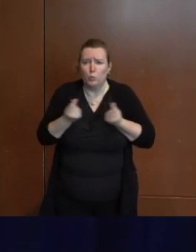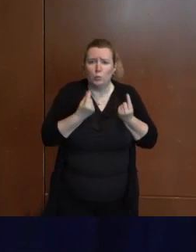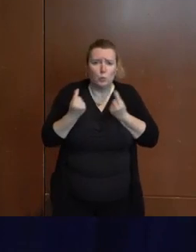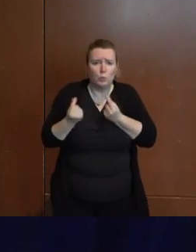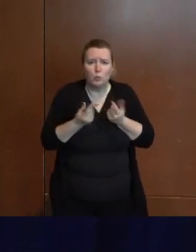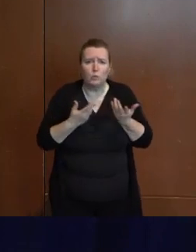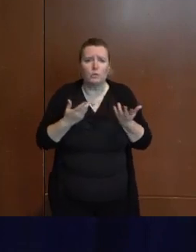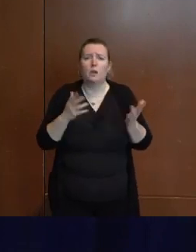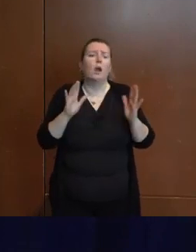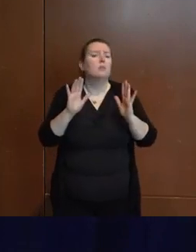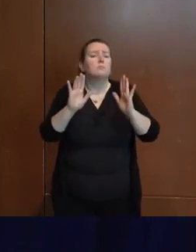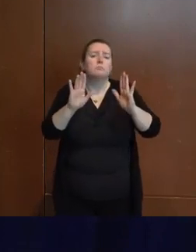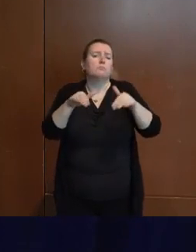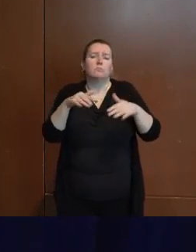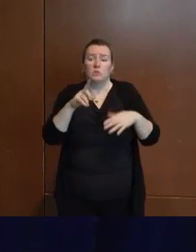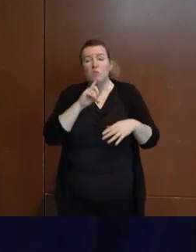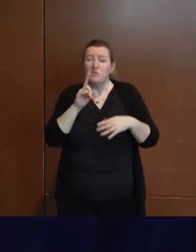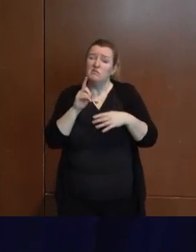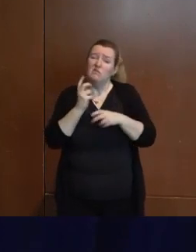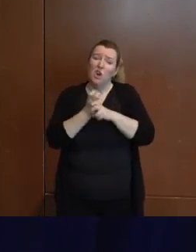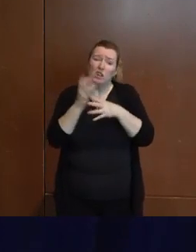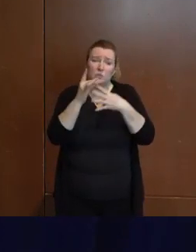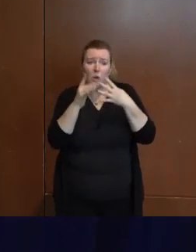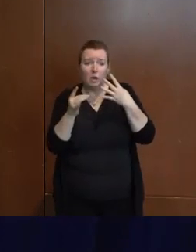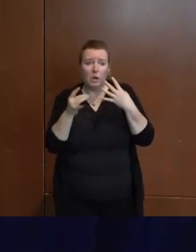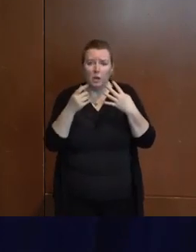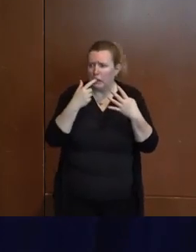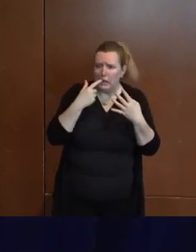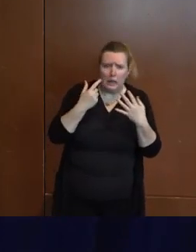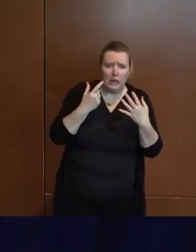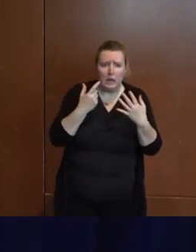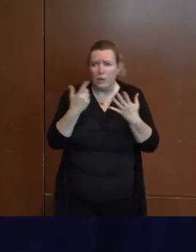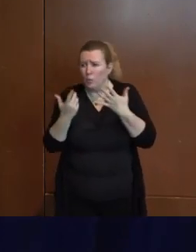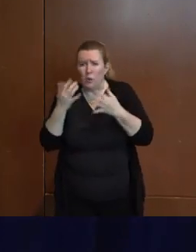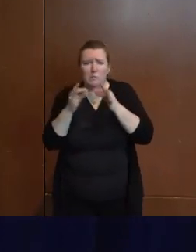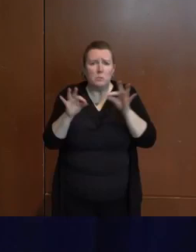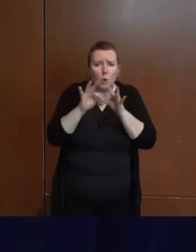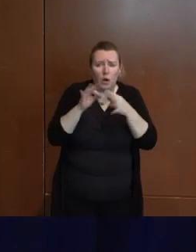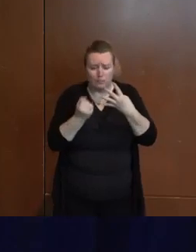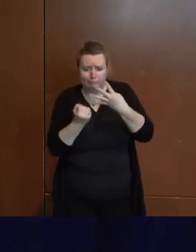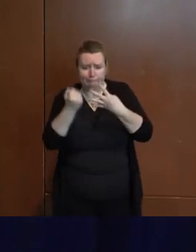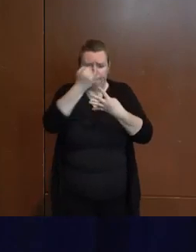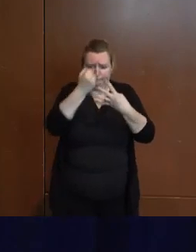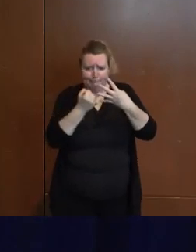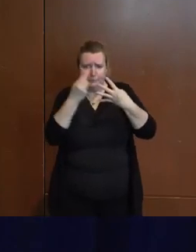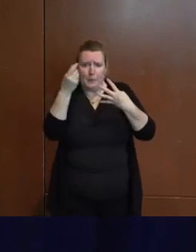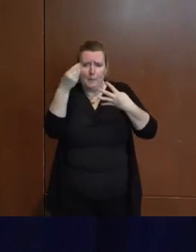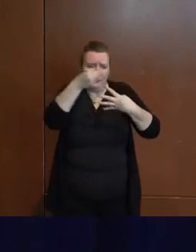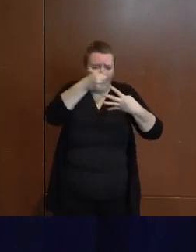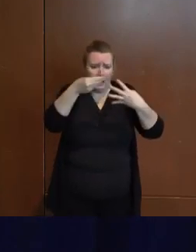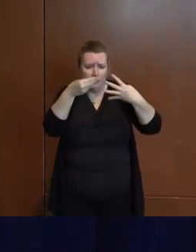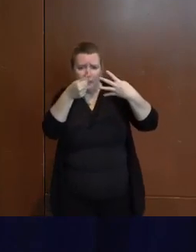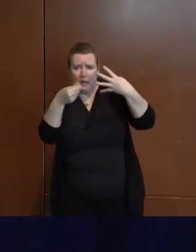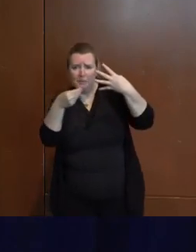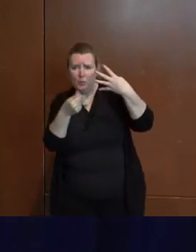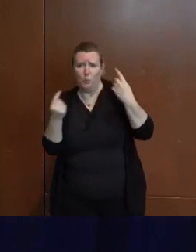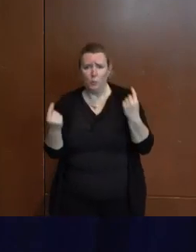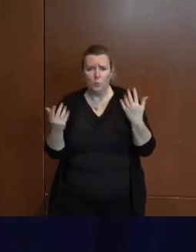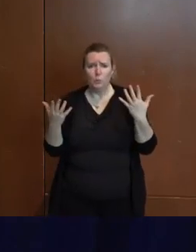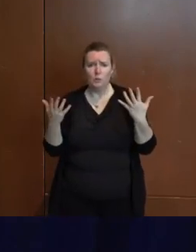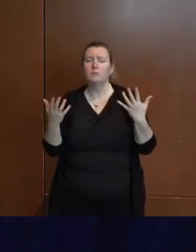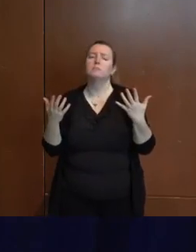difficult choices about which bills to pay first. So the governor and I very, very much appreciate and thank our New Jersey